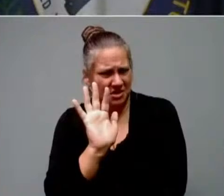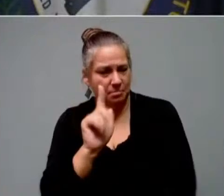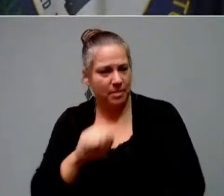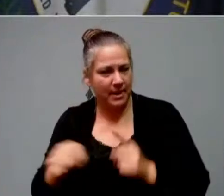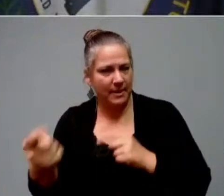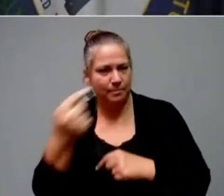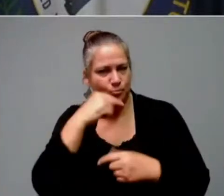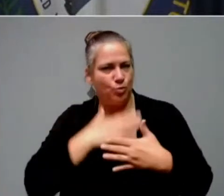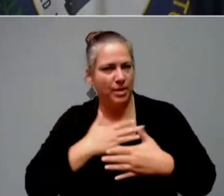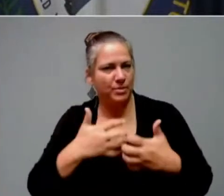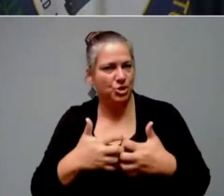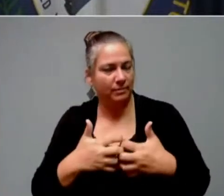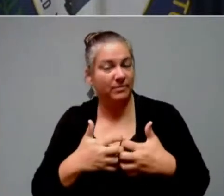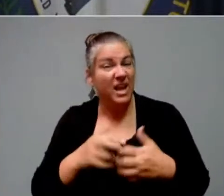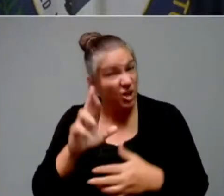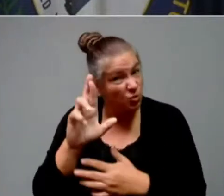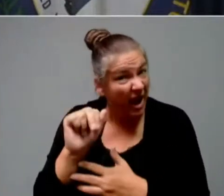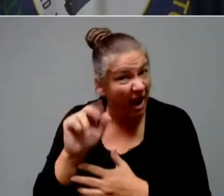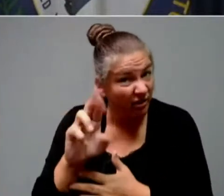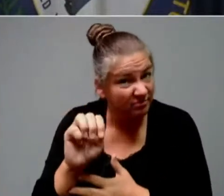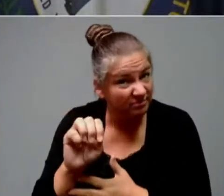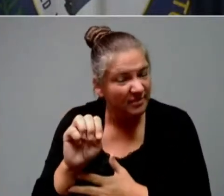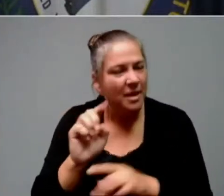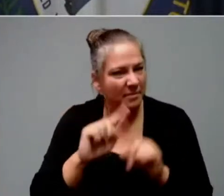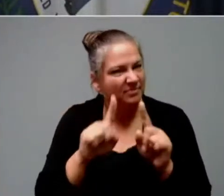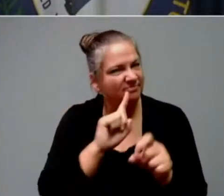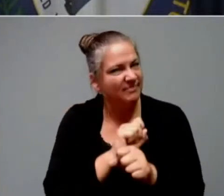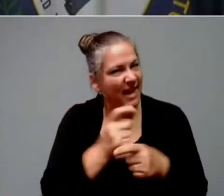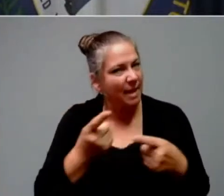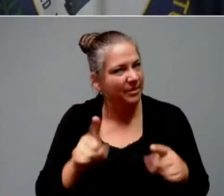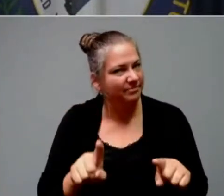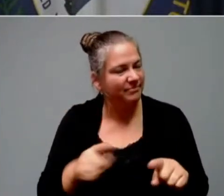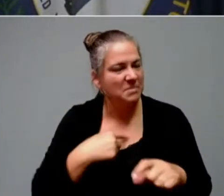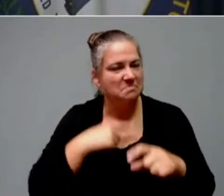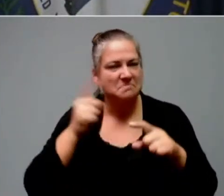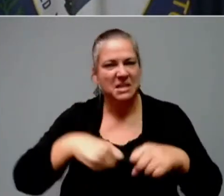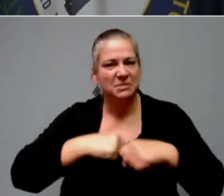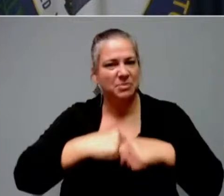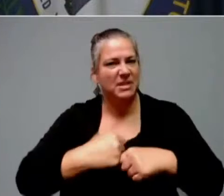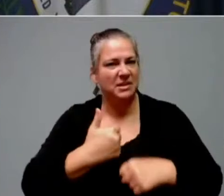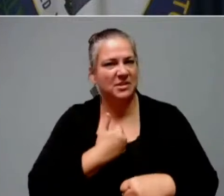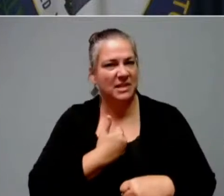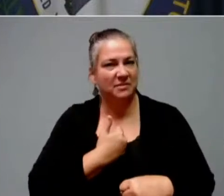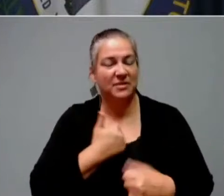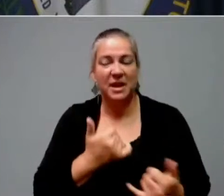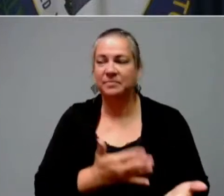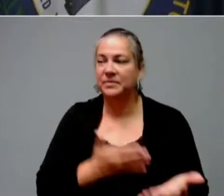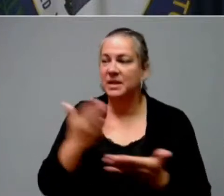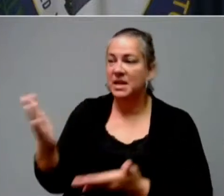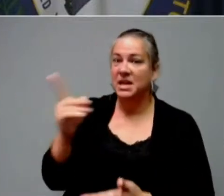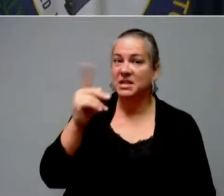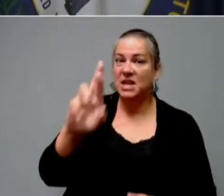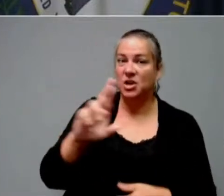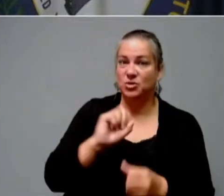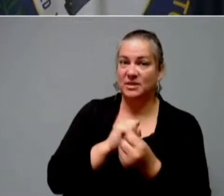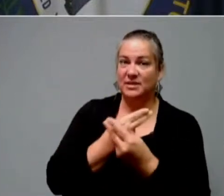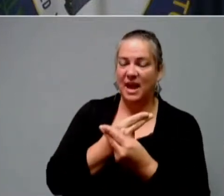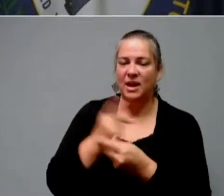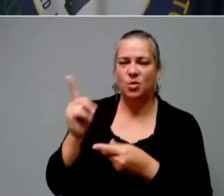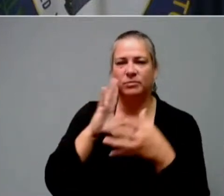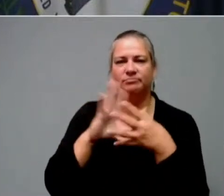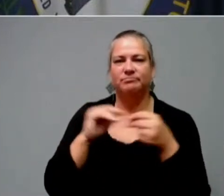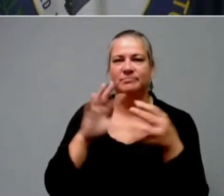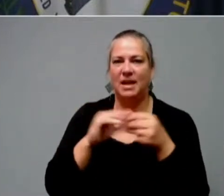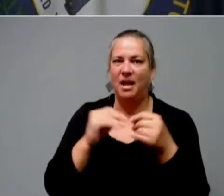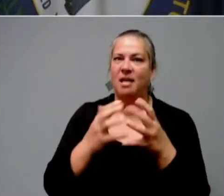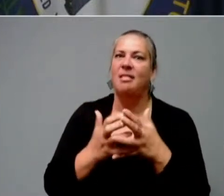it is happening, and we need to protect ourselves. Now, we're going to turn it over to Dr. Stack, who's going to go through a lot. He's